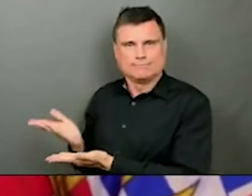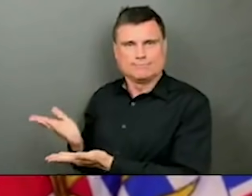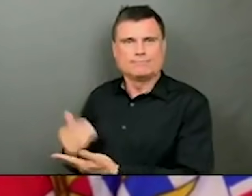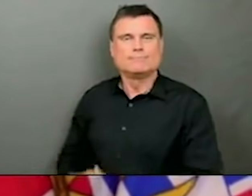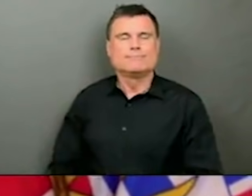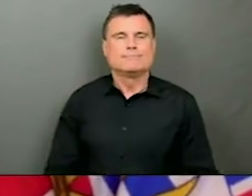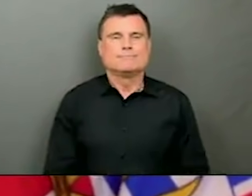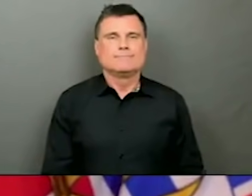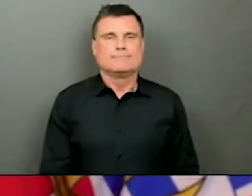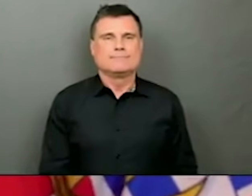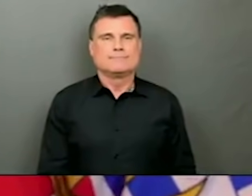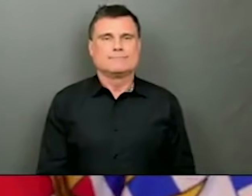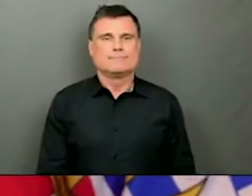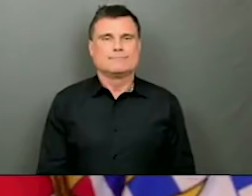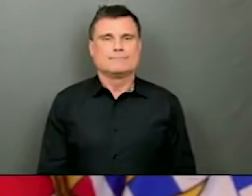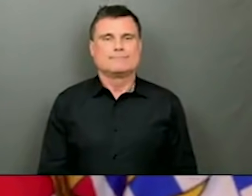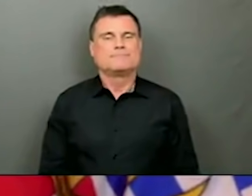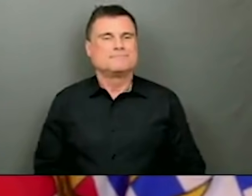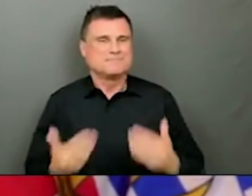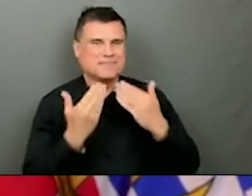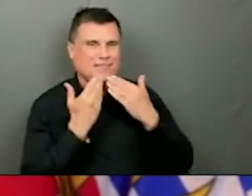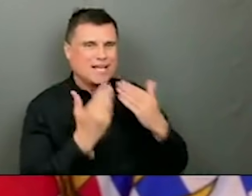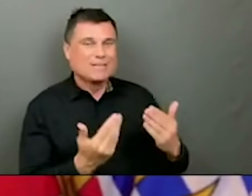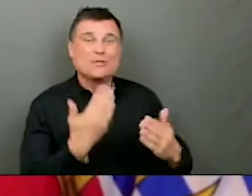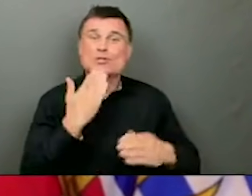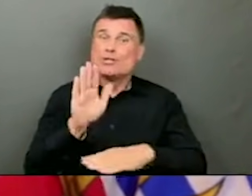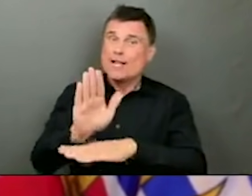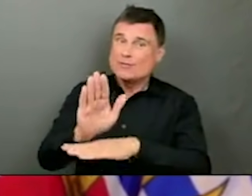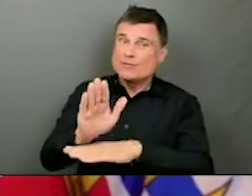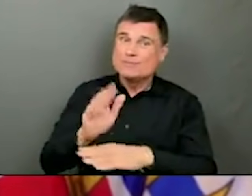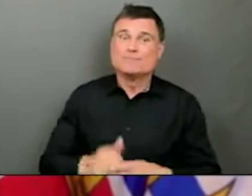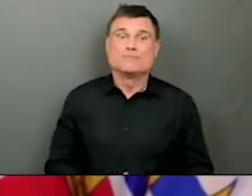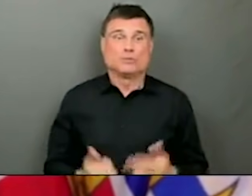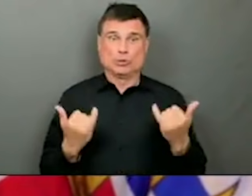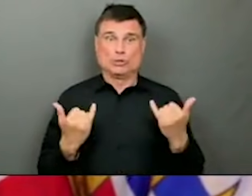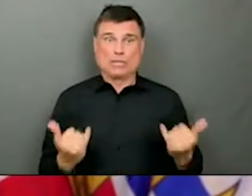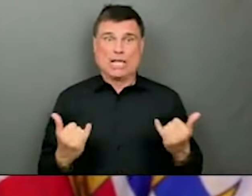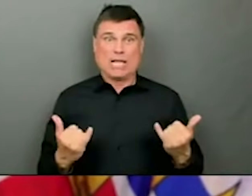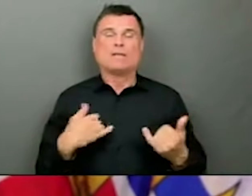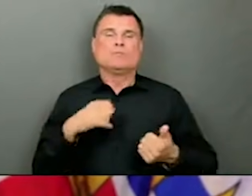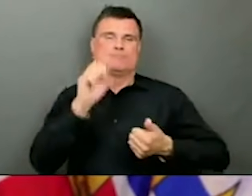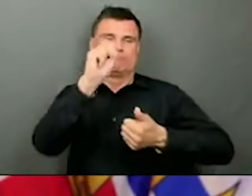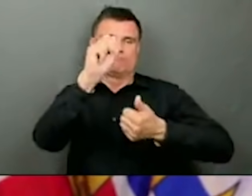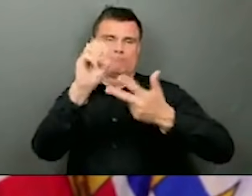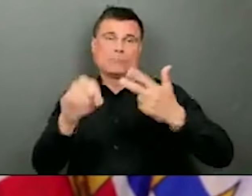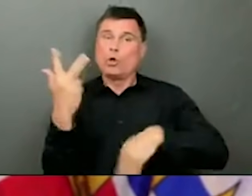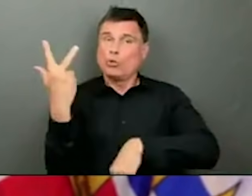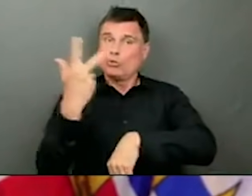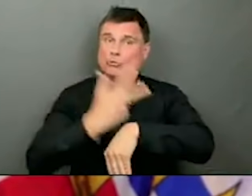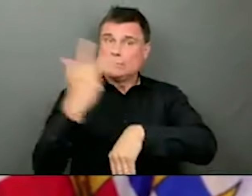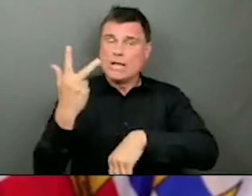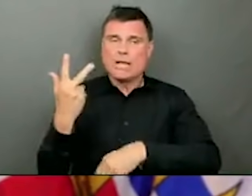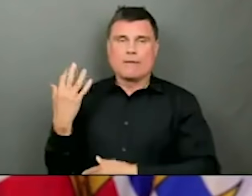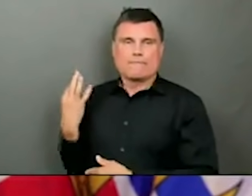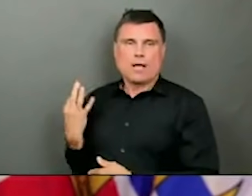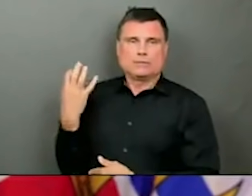Thank you and good afternoon. Today we're reporting on three periods. From Friday to Saturday, we